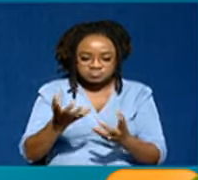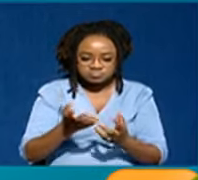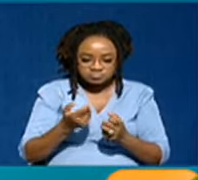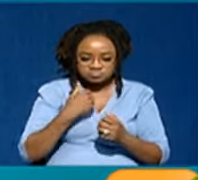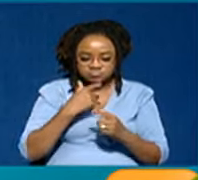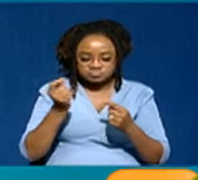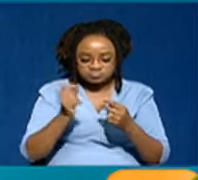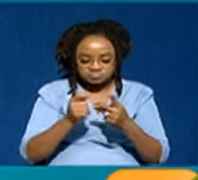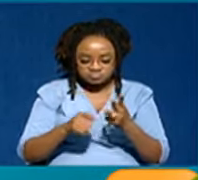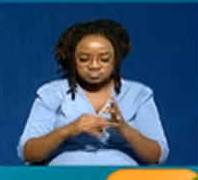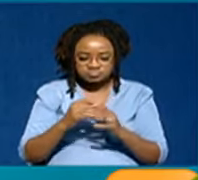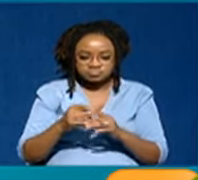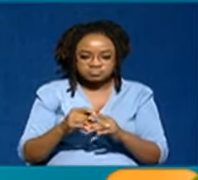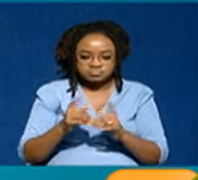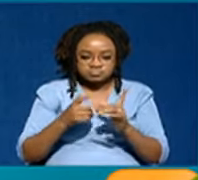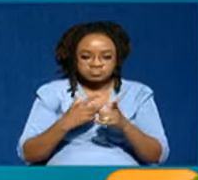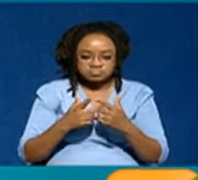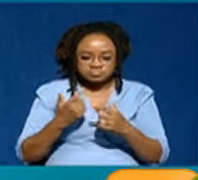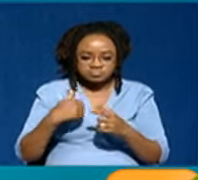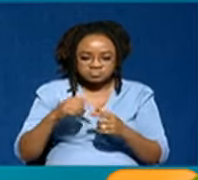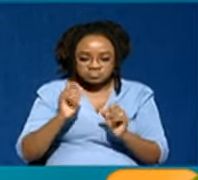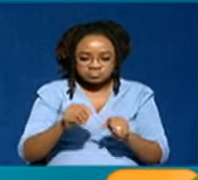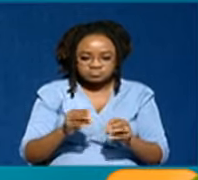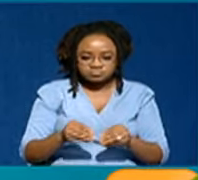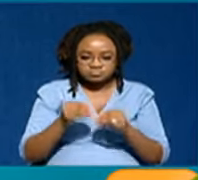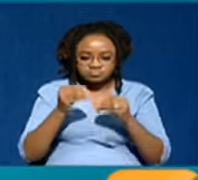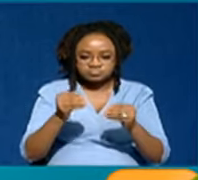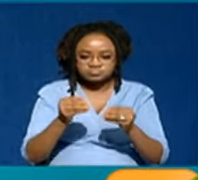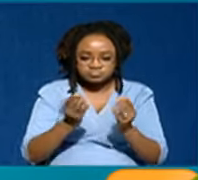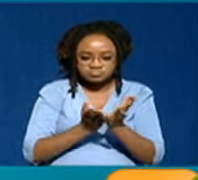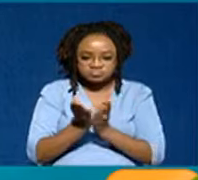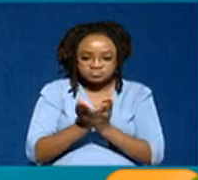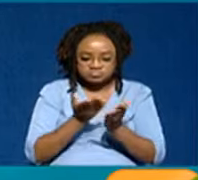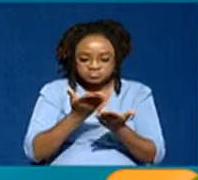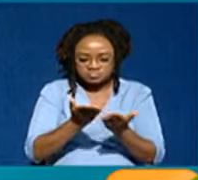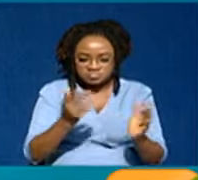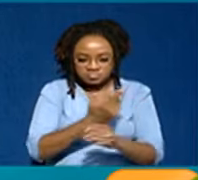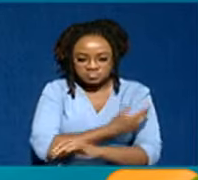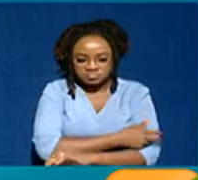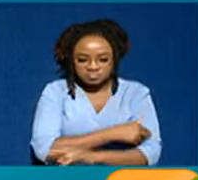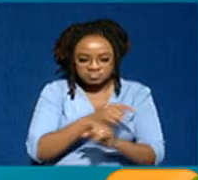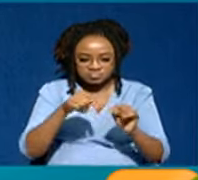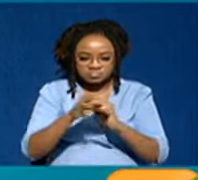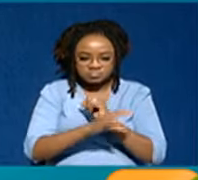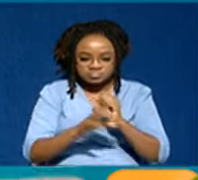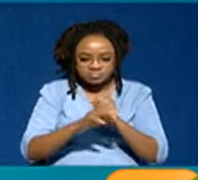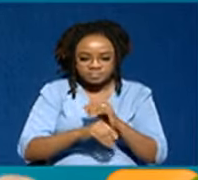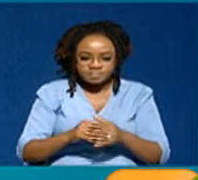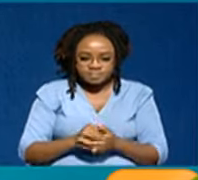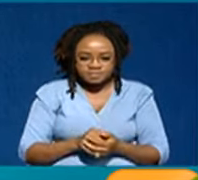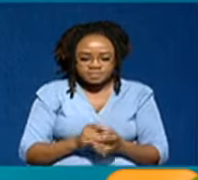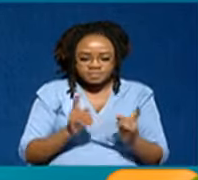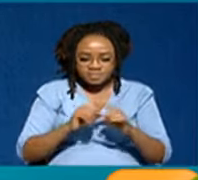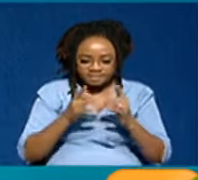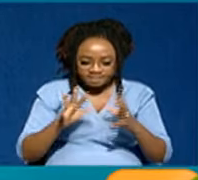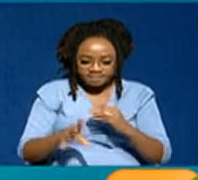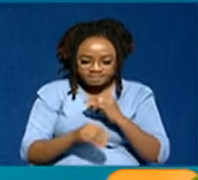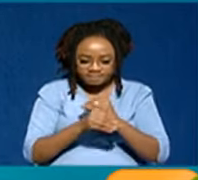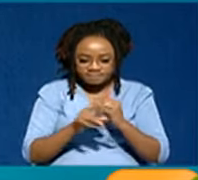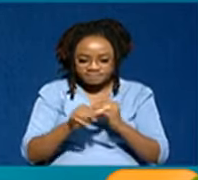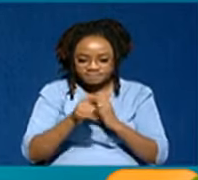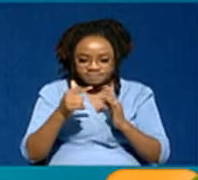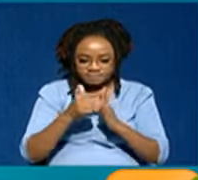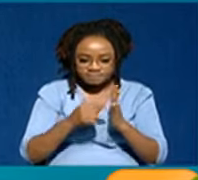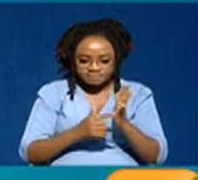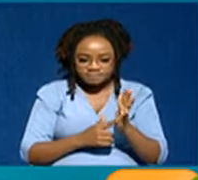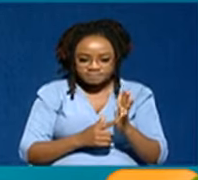need to be posted to actually offer the services within the hospitals in the country. So now the narration that has come, whereby they are now planning to do it,